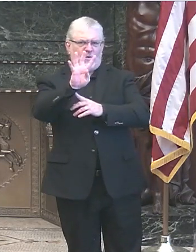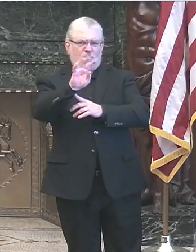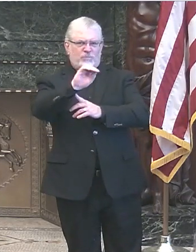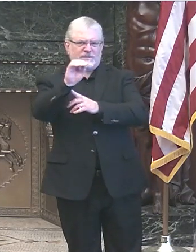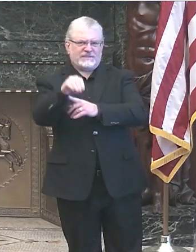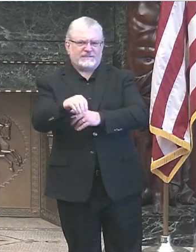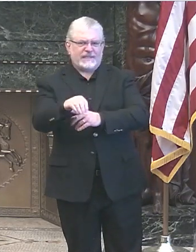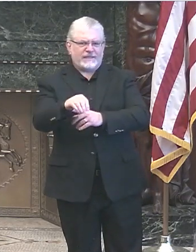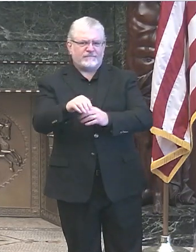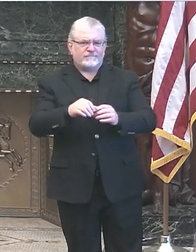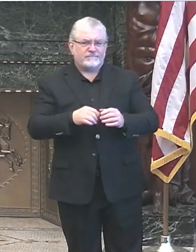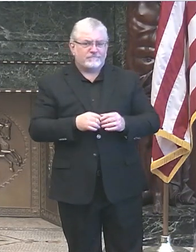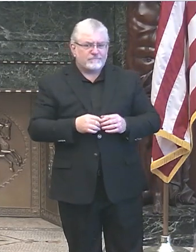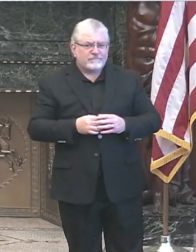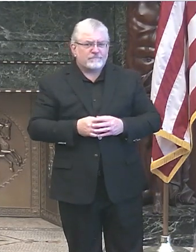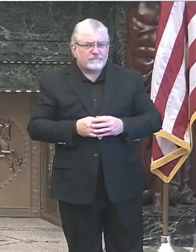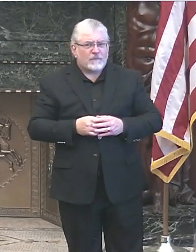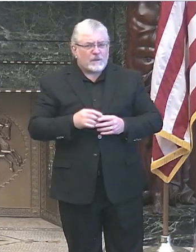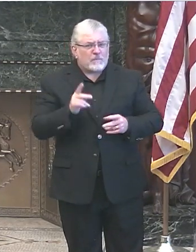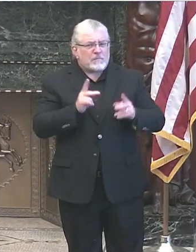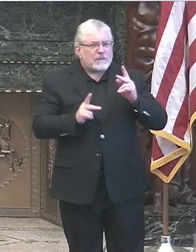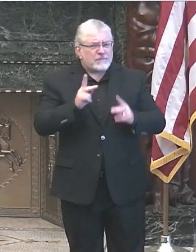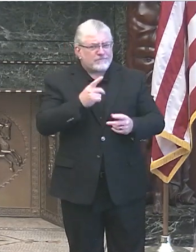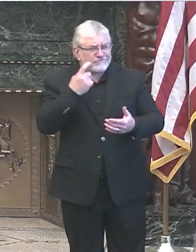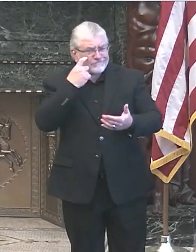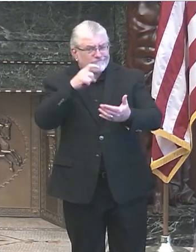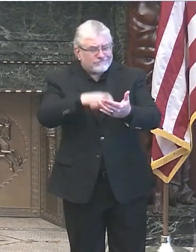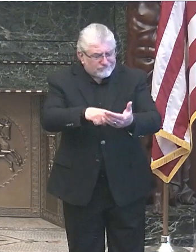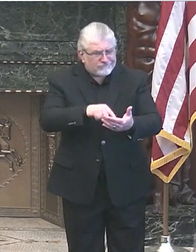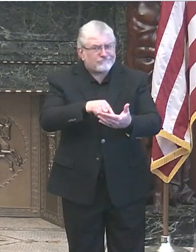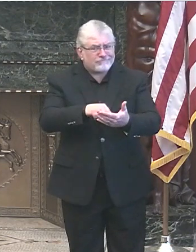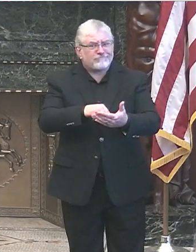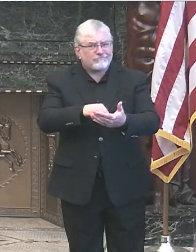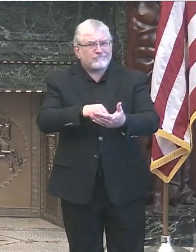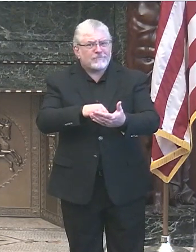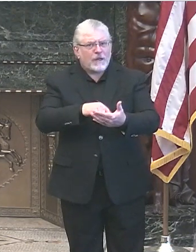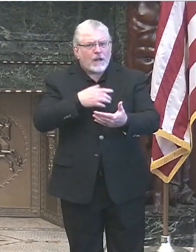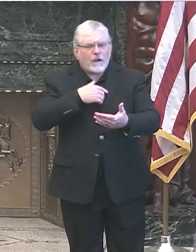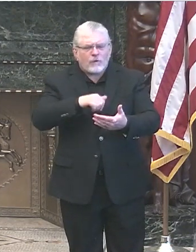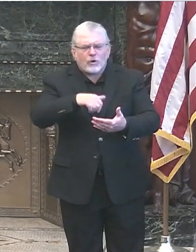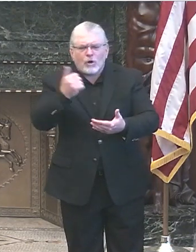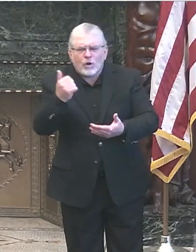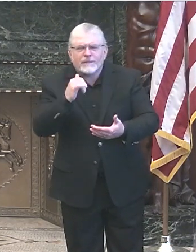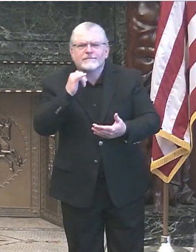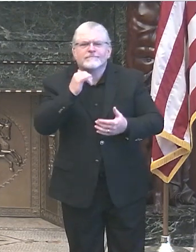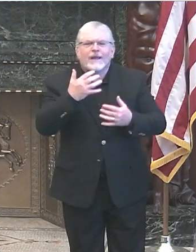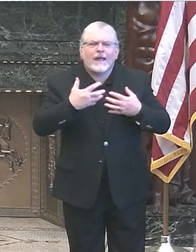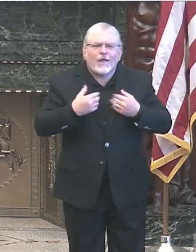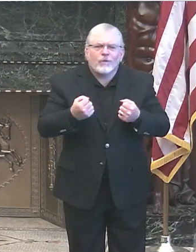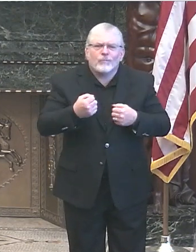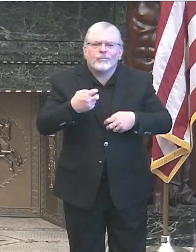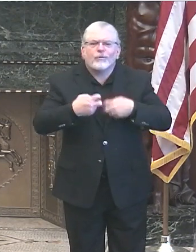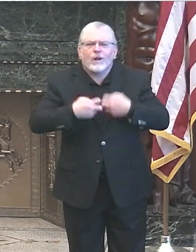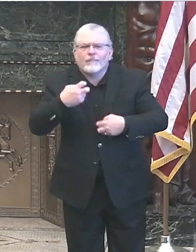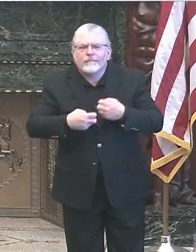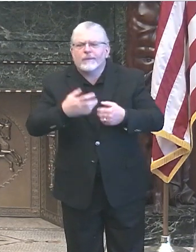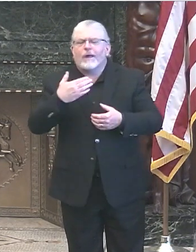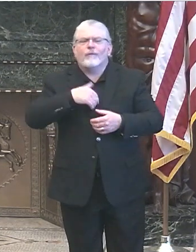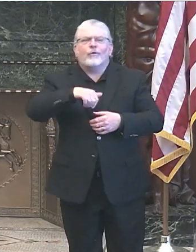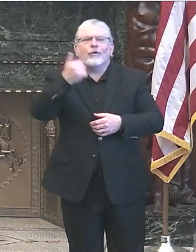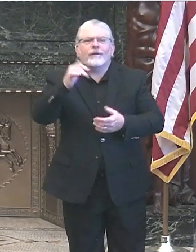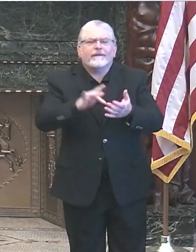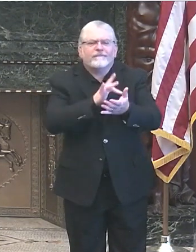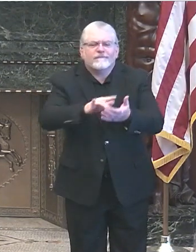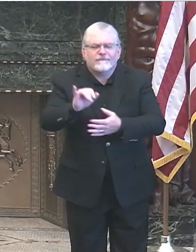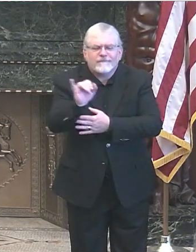virus affects people who have other disadvantages more. They may be more likely to get the infection. They may be more likely to have severe disease